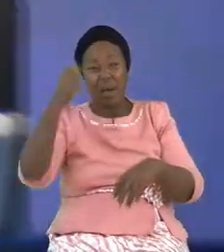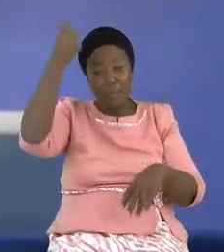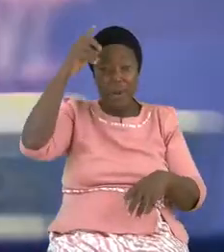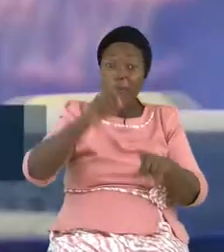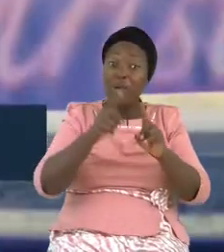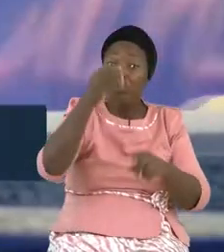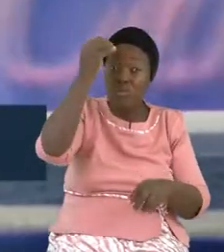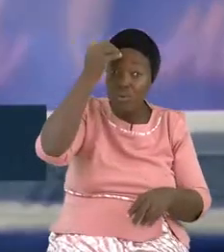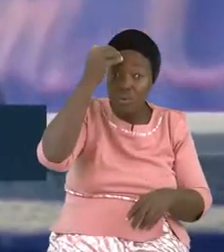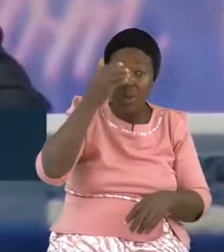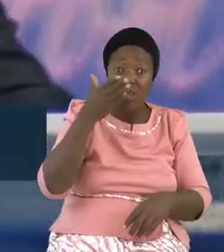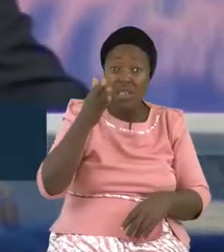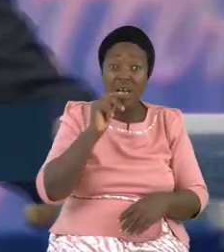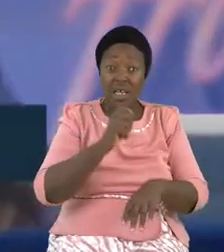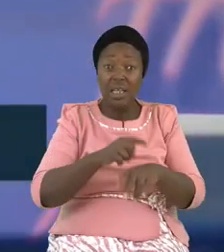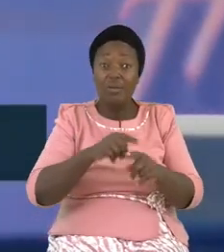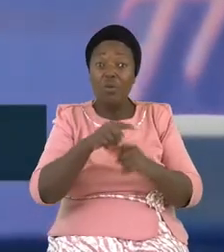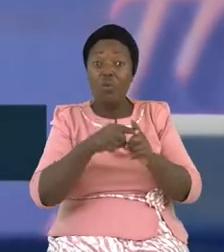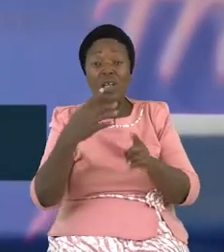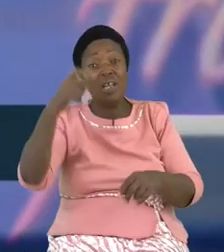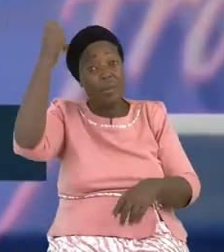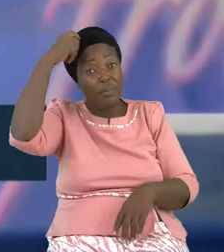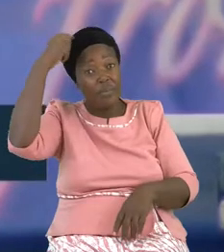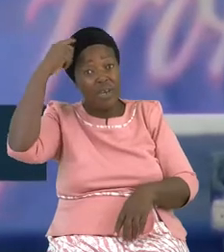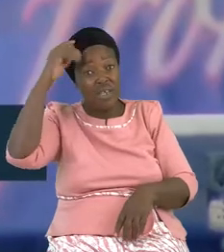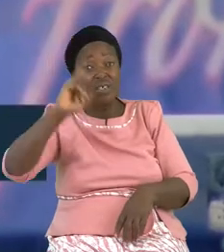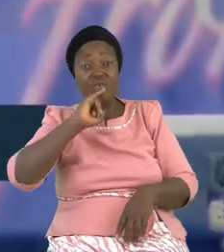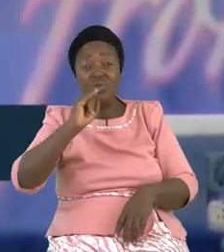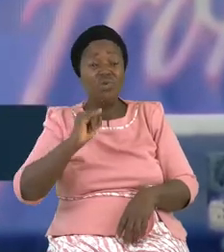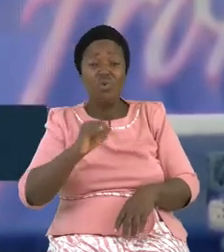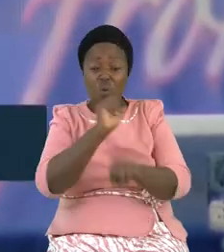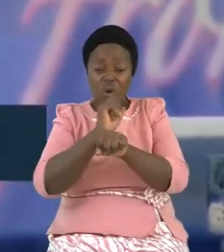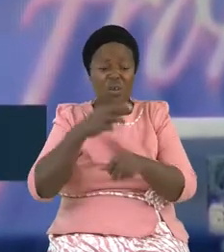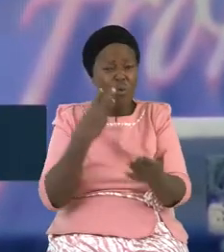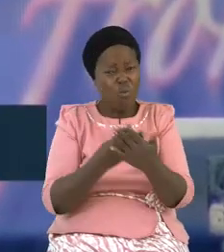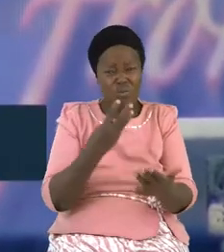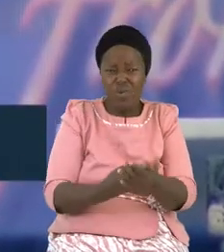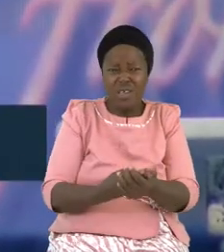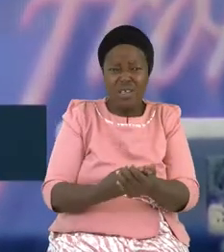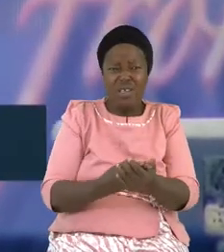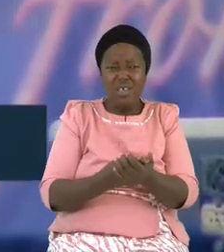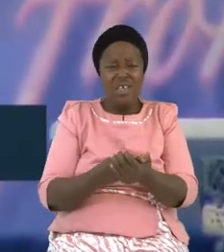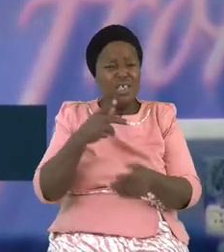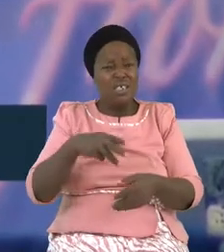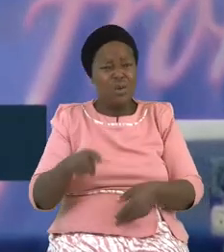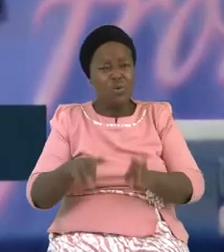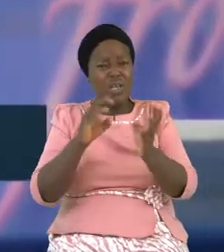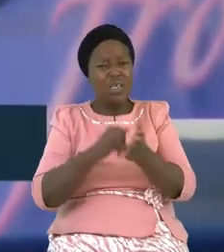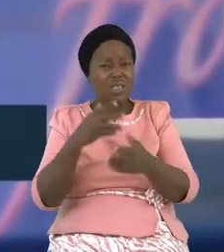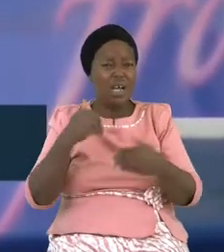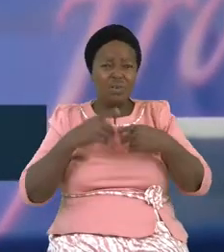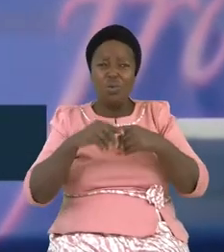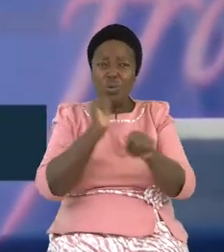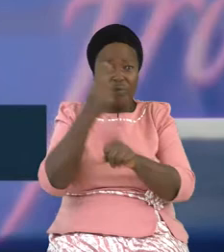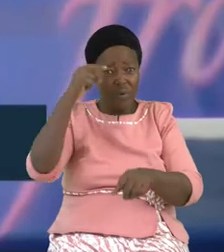there are times when the brain is not serving us the way it ought to serve us, because the